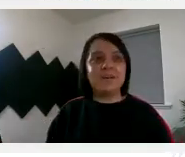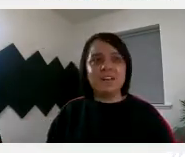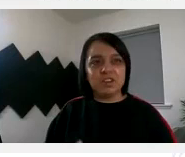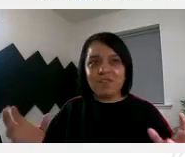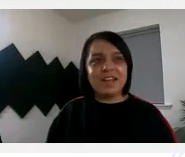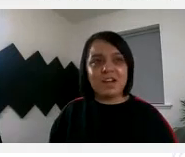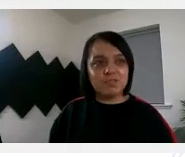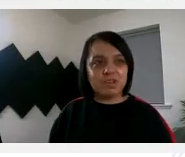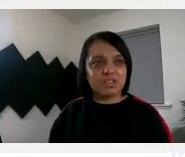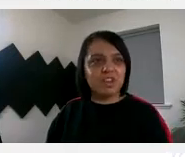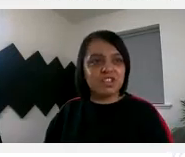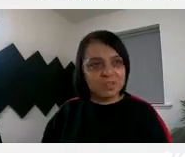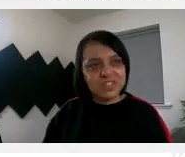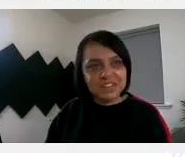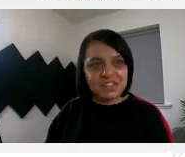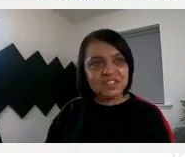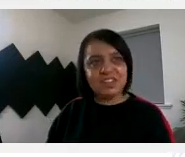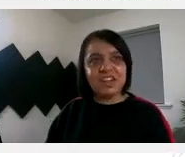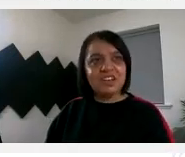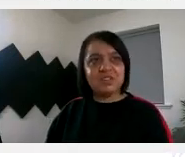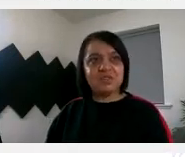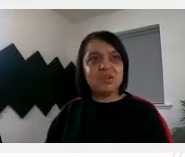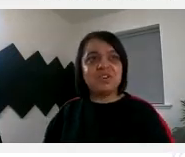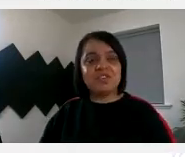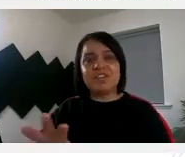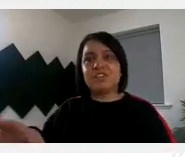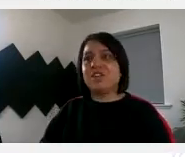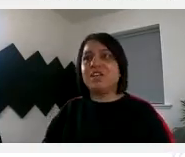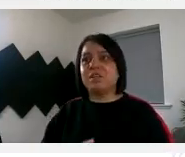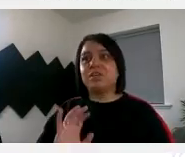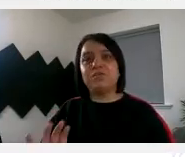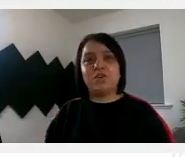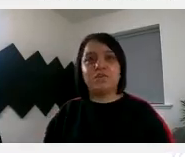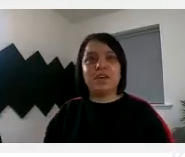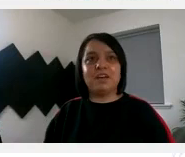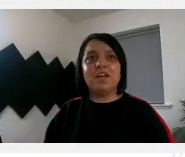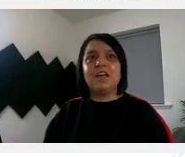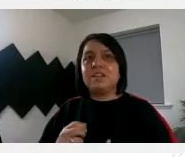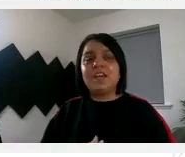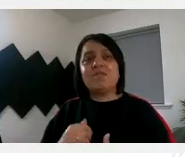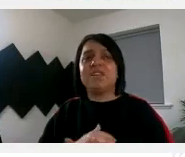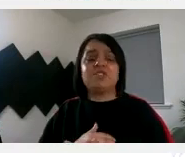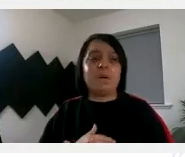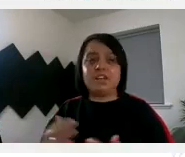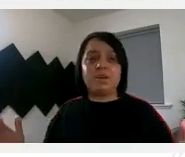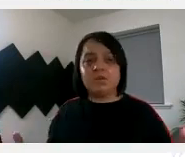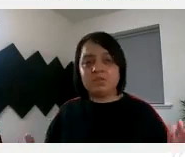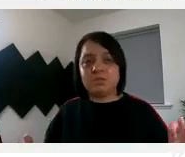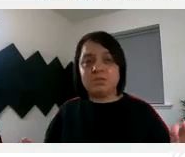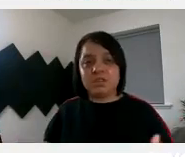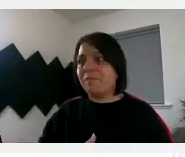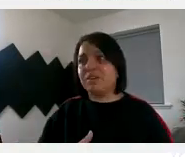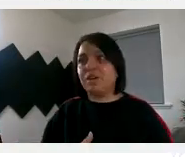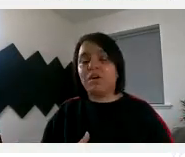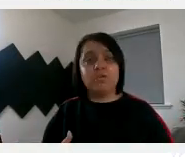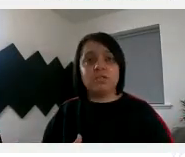out, they love hanging out outside shopping centres and just loitering around the street. That's why they're called roadman. They have literally made up their own,